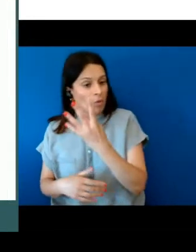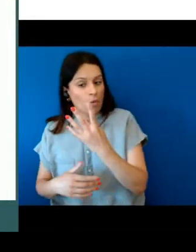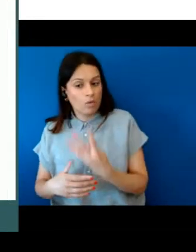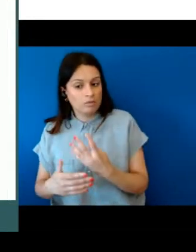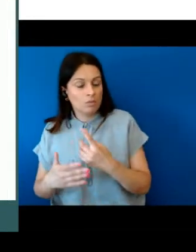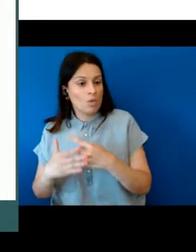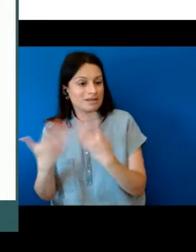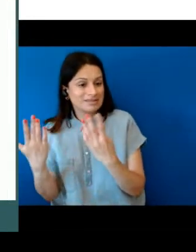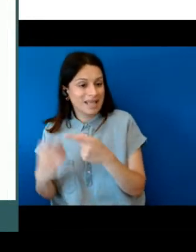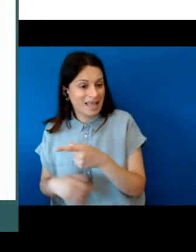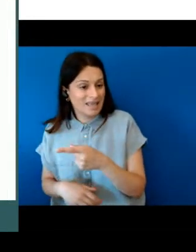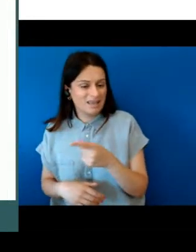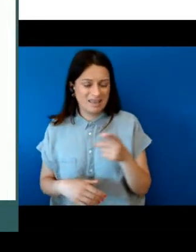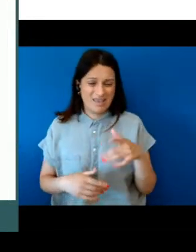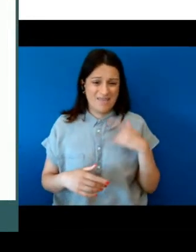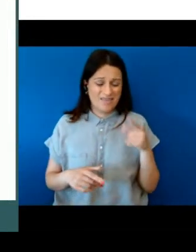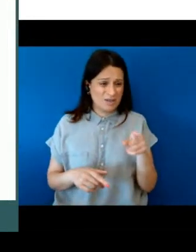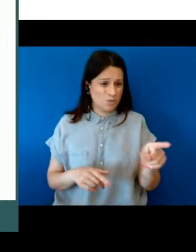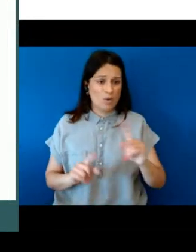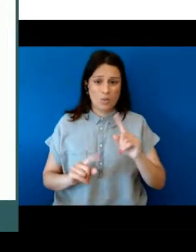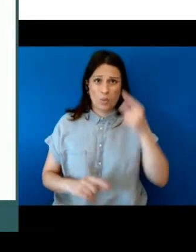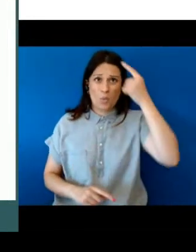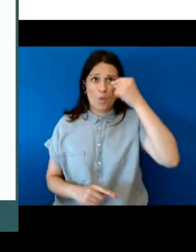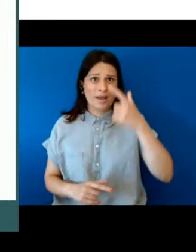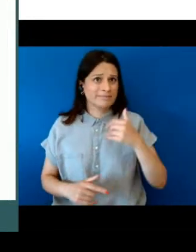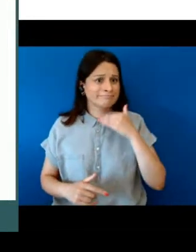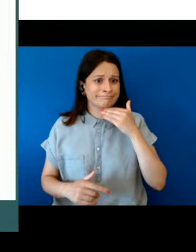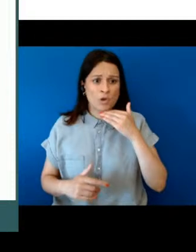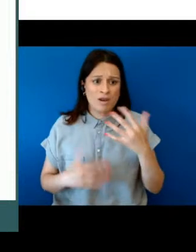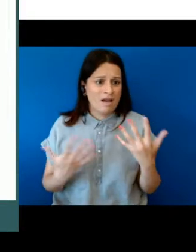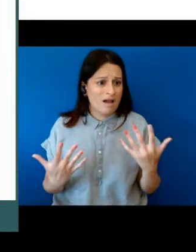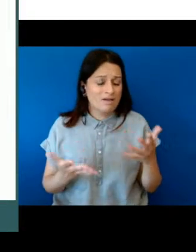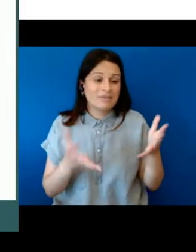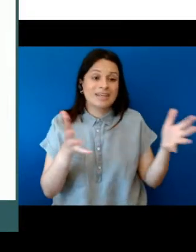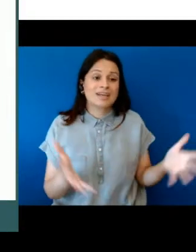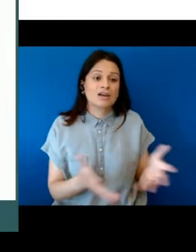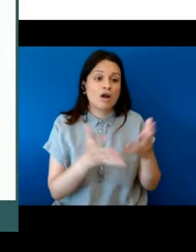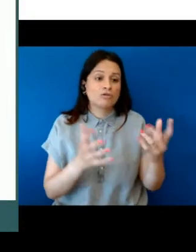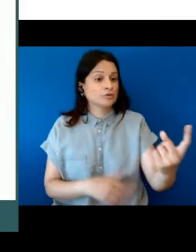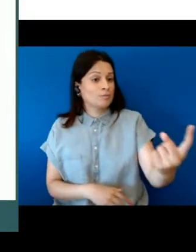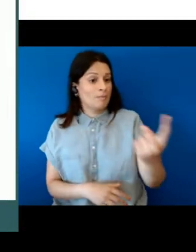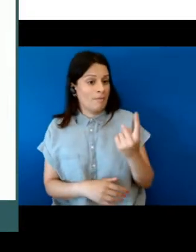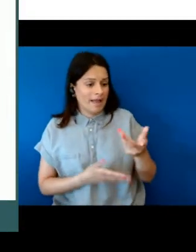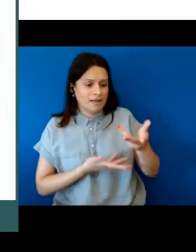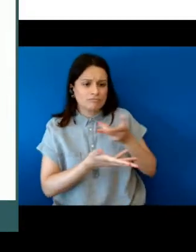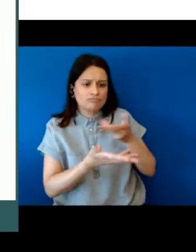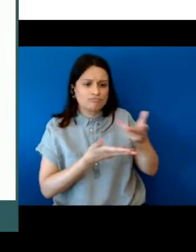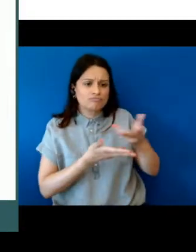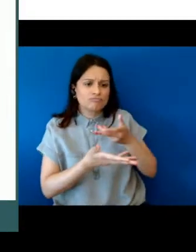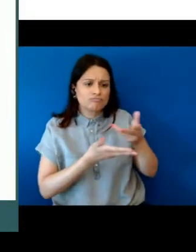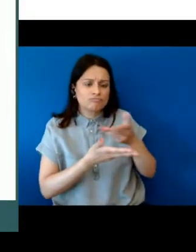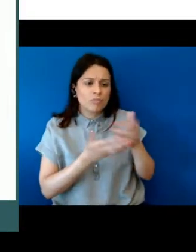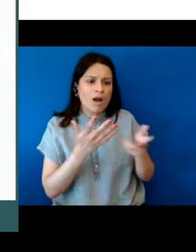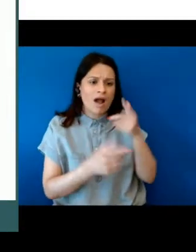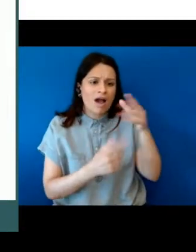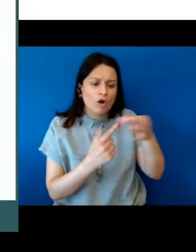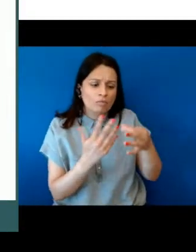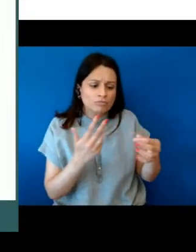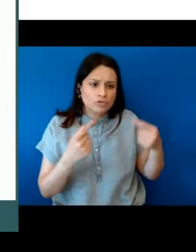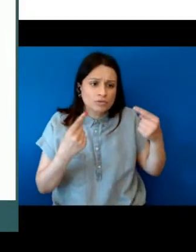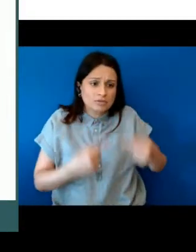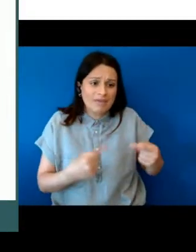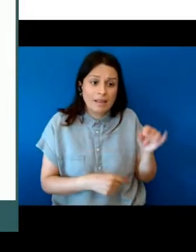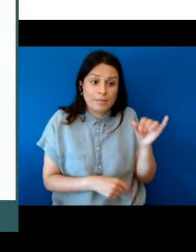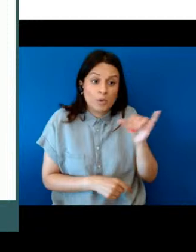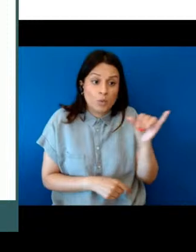that they're not managing well with one, I would encourage them to come back and discuss further what other options are available. And certainly